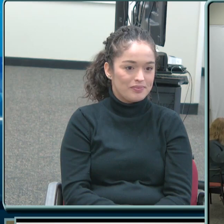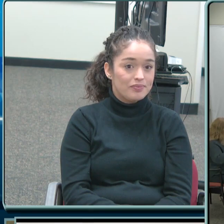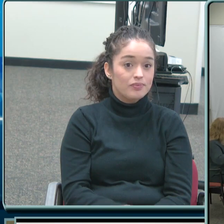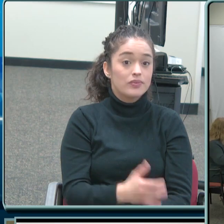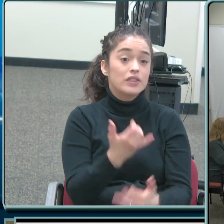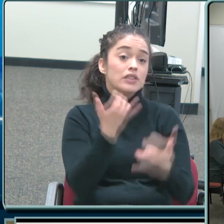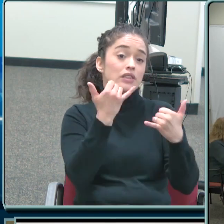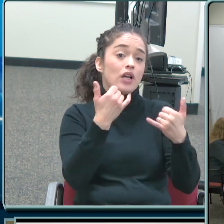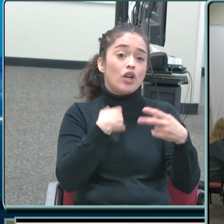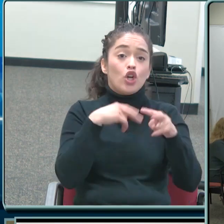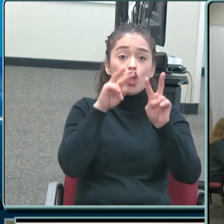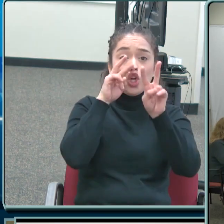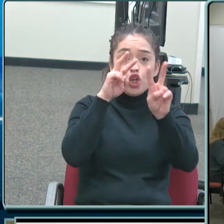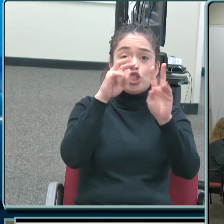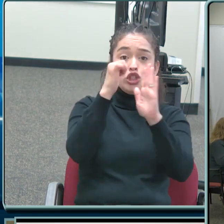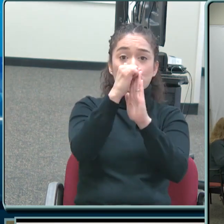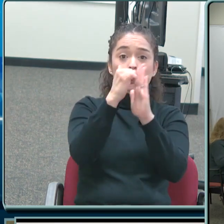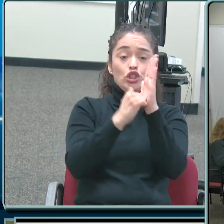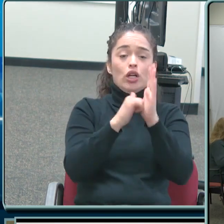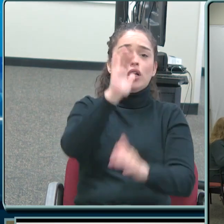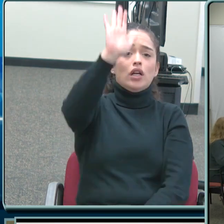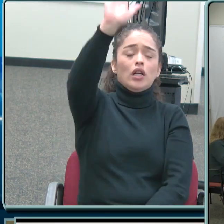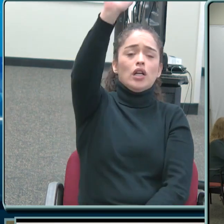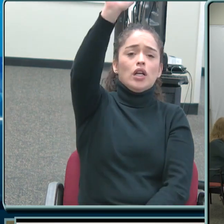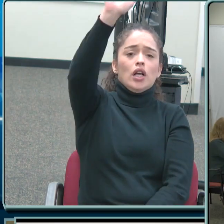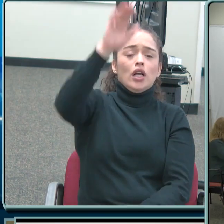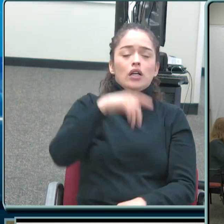Okay, looking at our agenda, that takes us to new business.